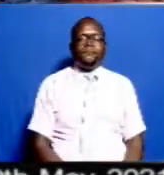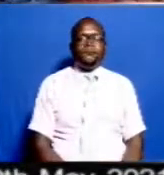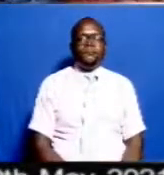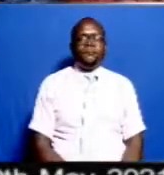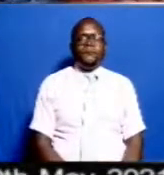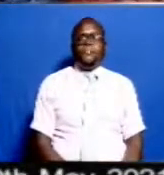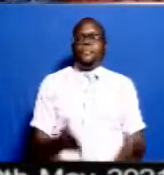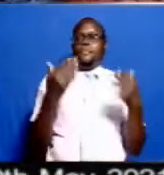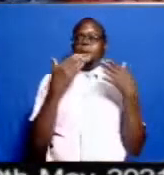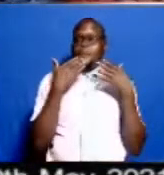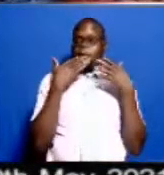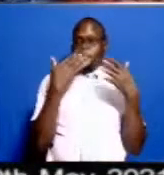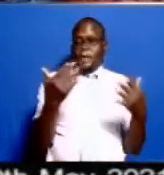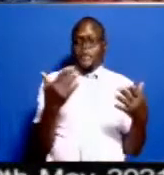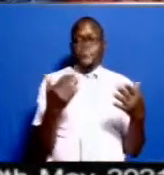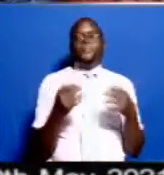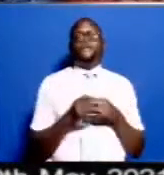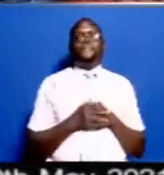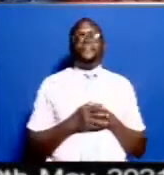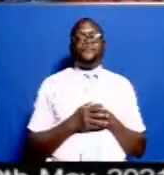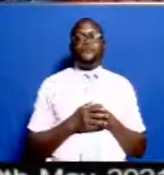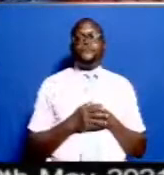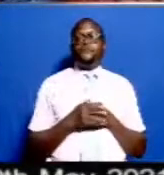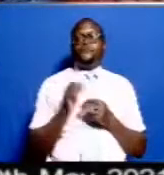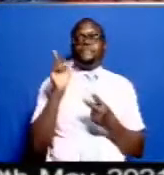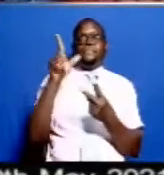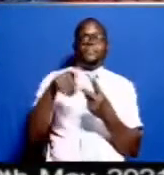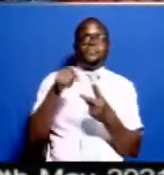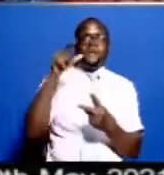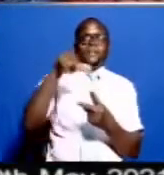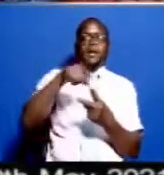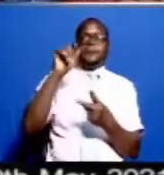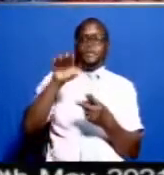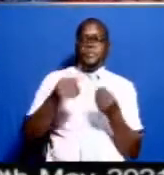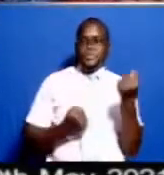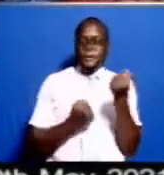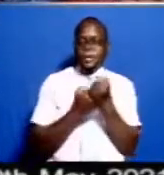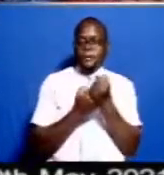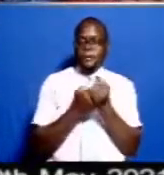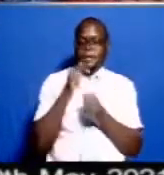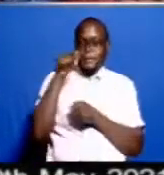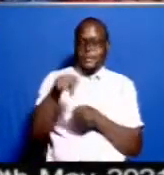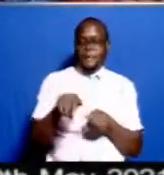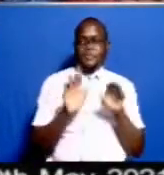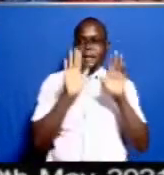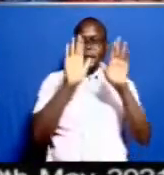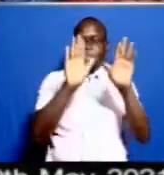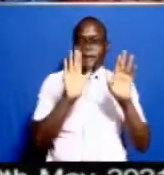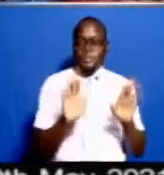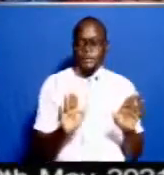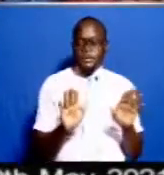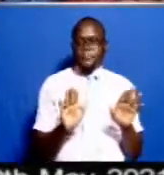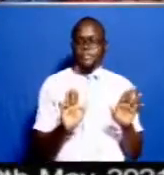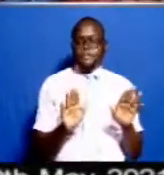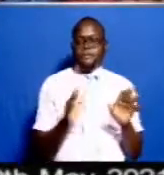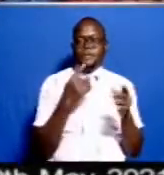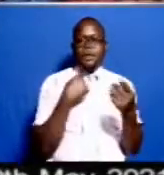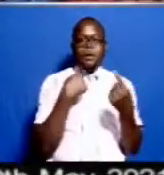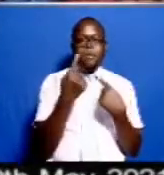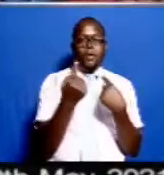Thank you, Madam Speaker, for giving me this chance to second this important motion.